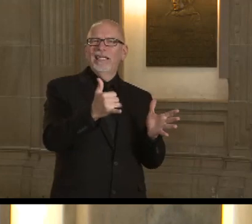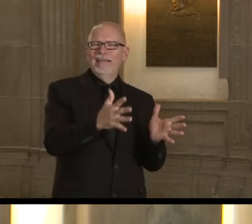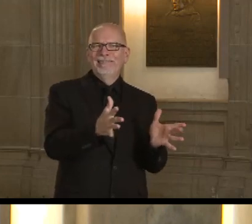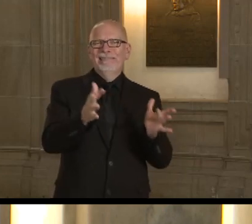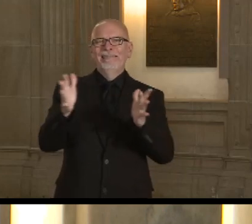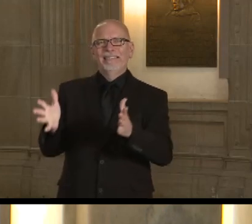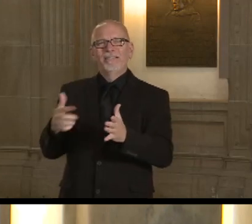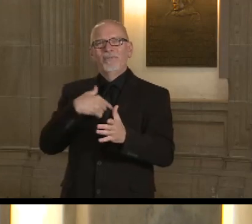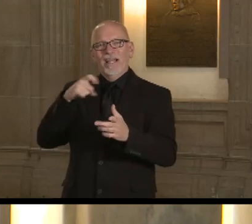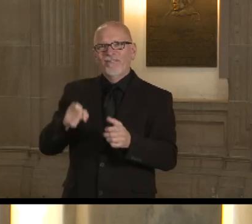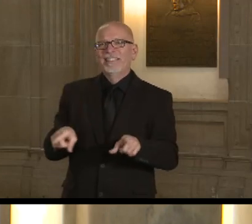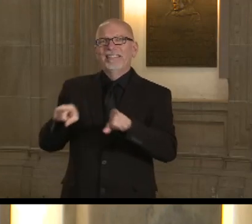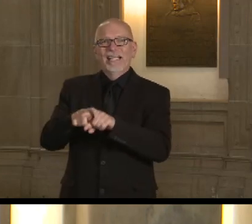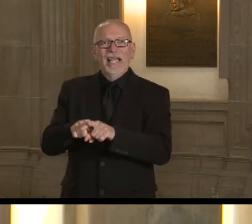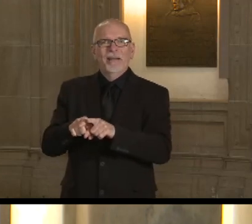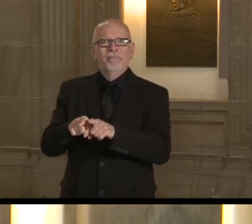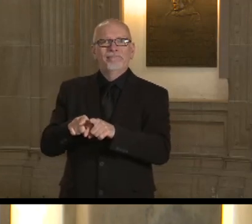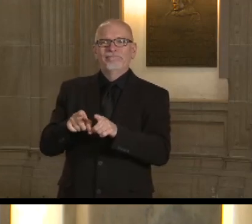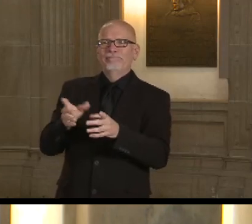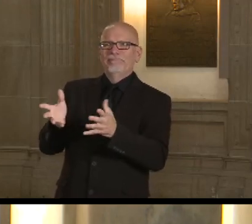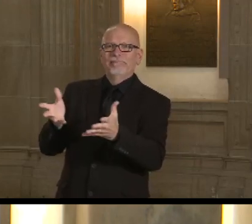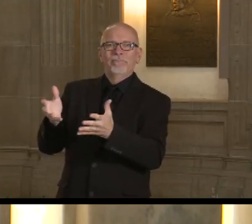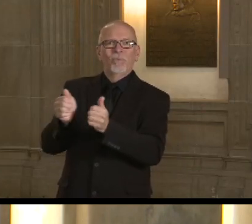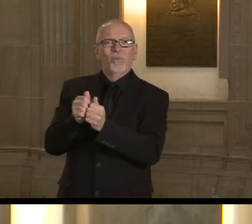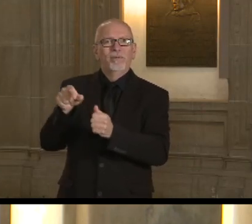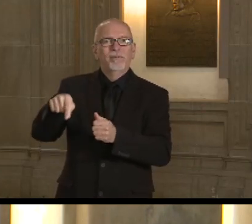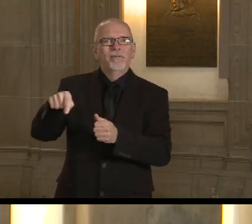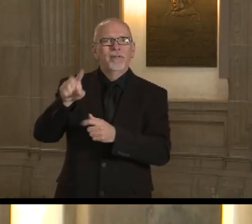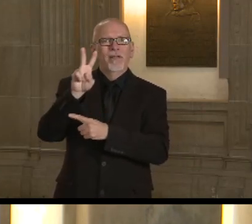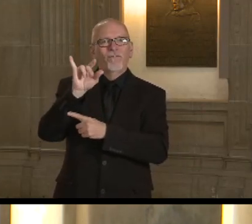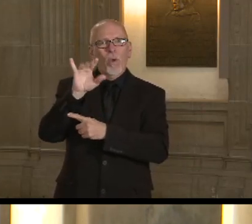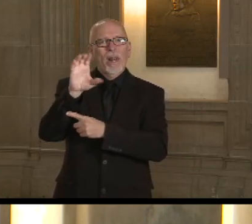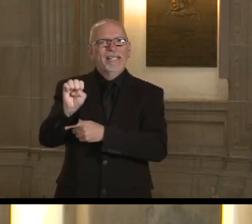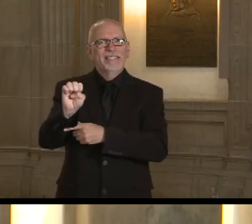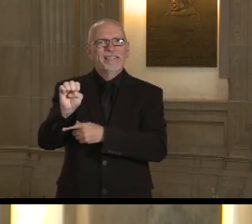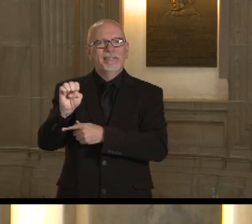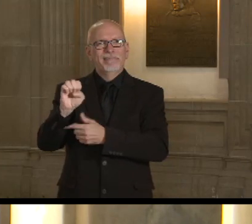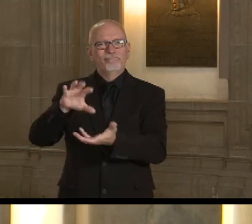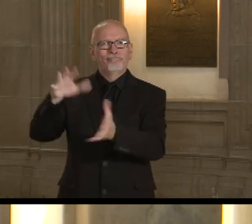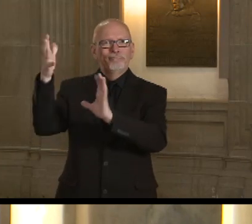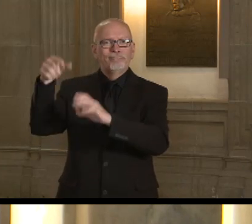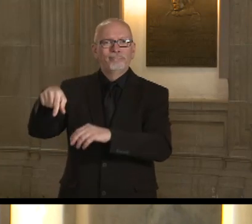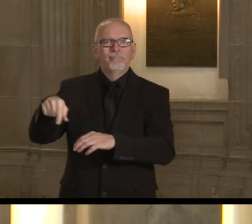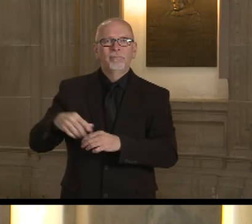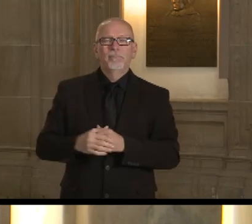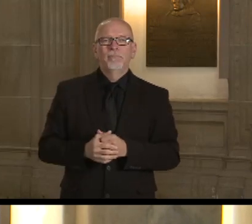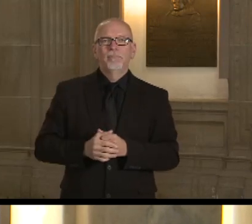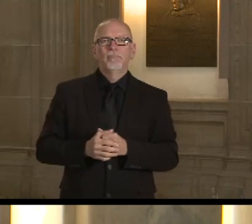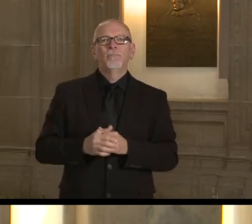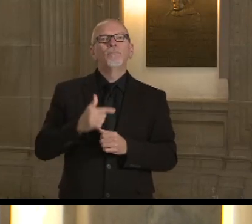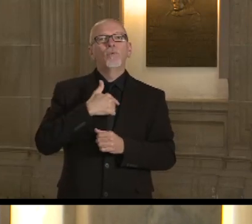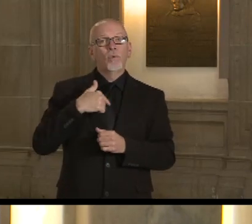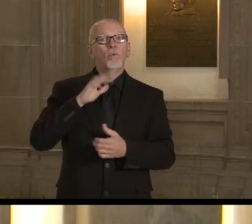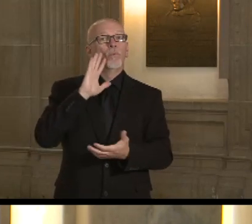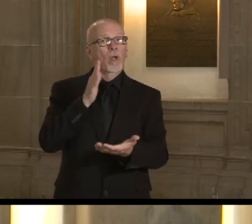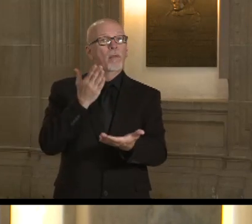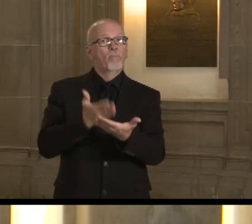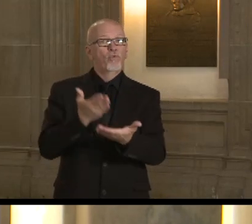same thing on the violence front. And we will